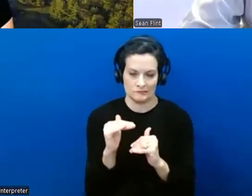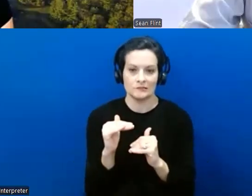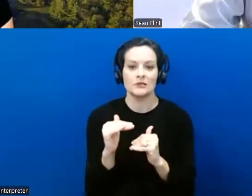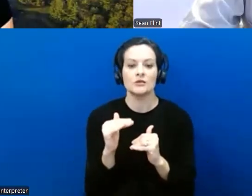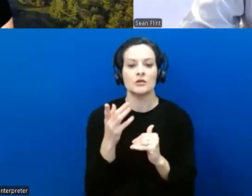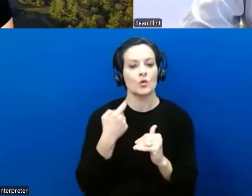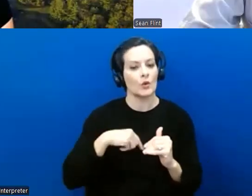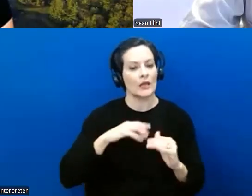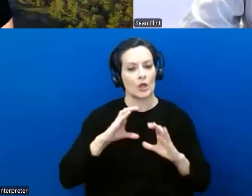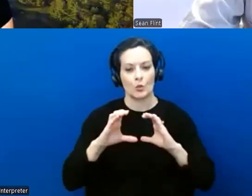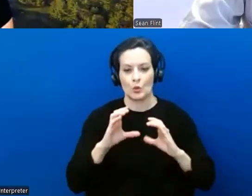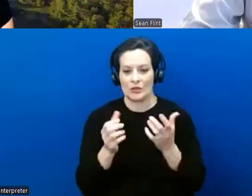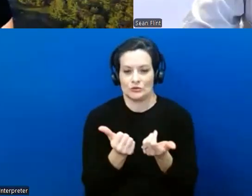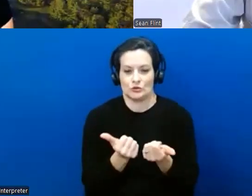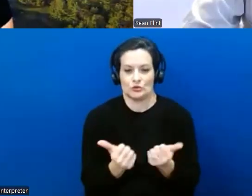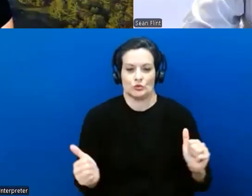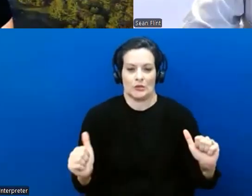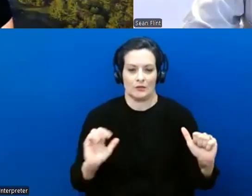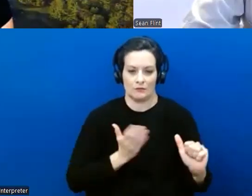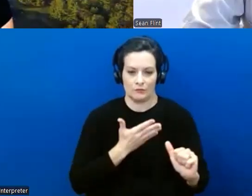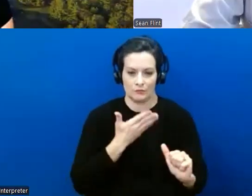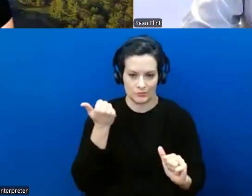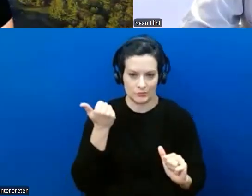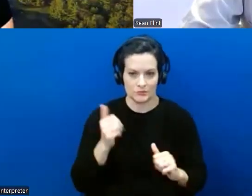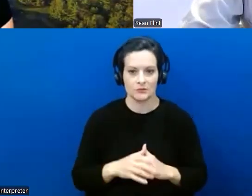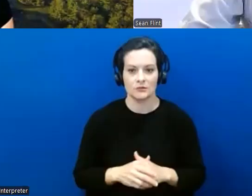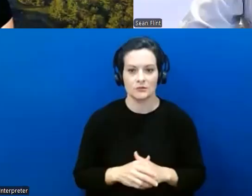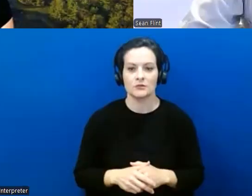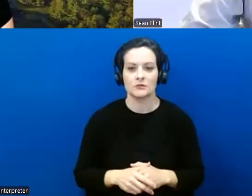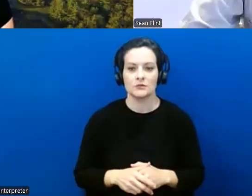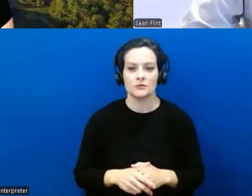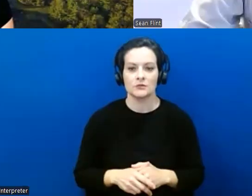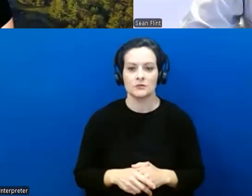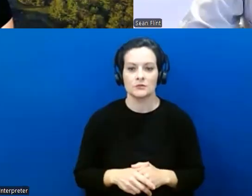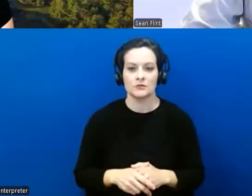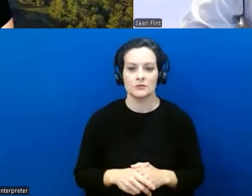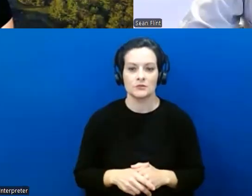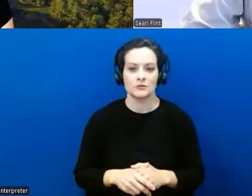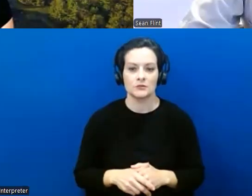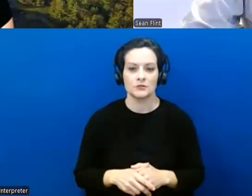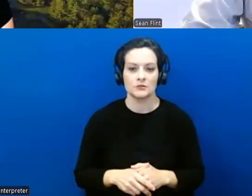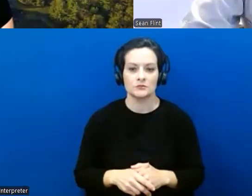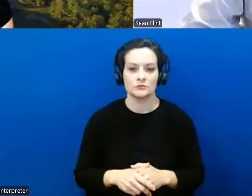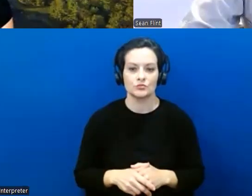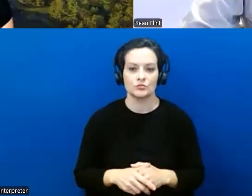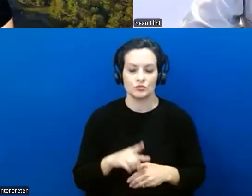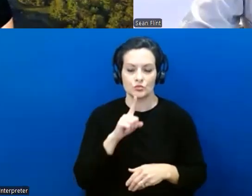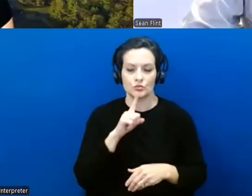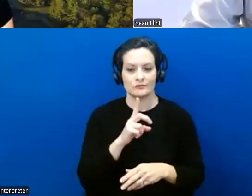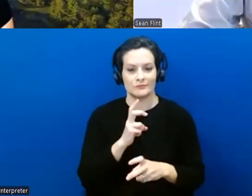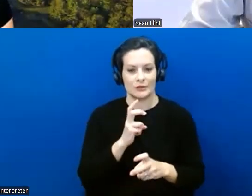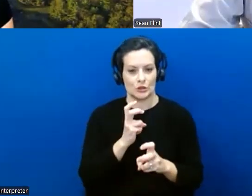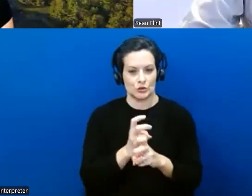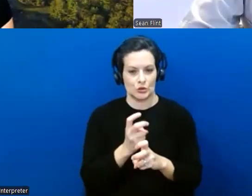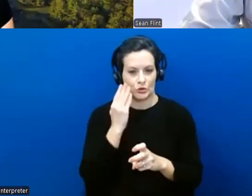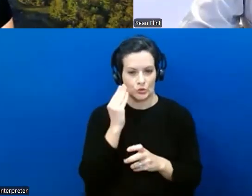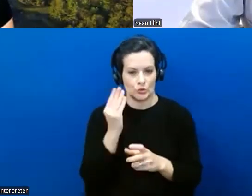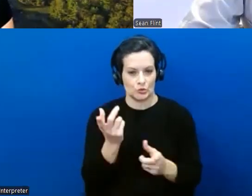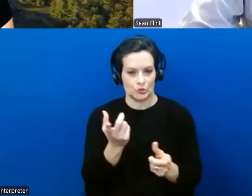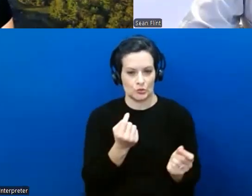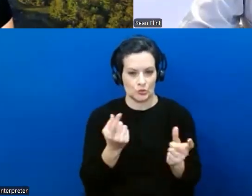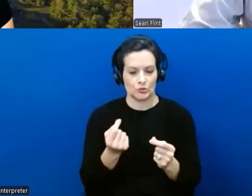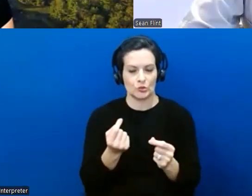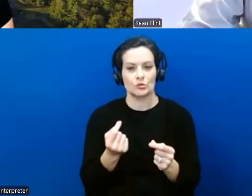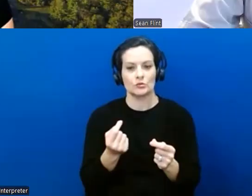communicate so much. And, those realities are hard to navigate. So I think